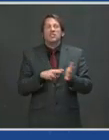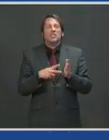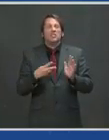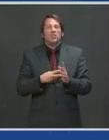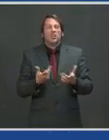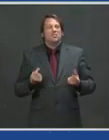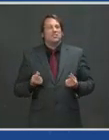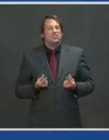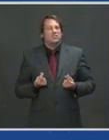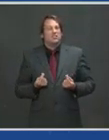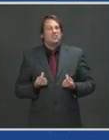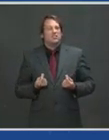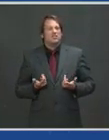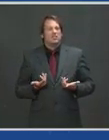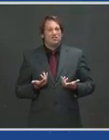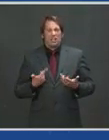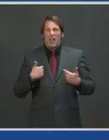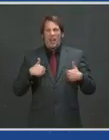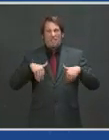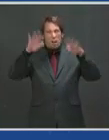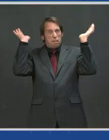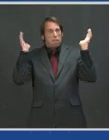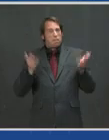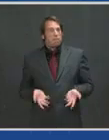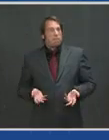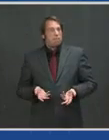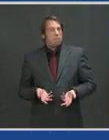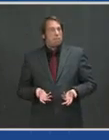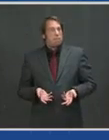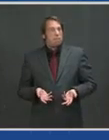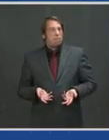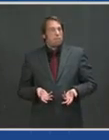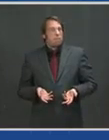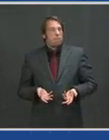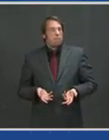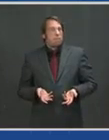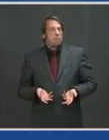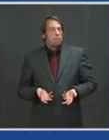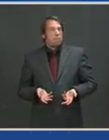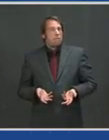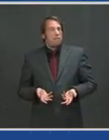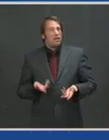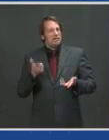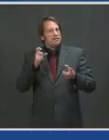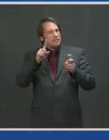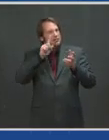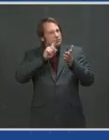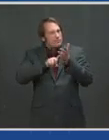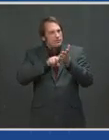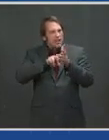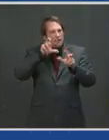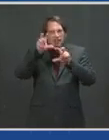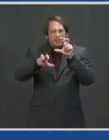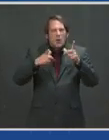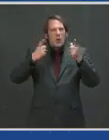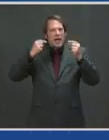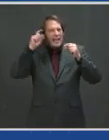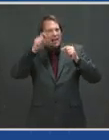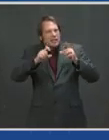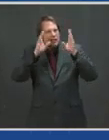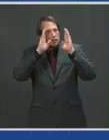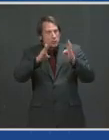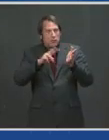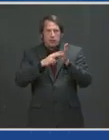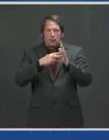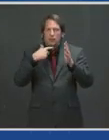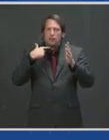When we do invest in research, what we're really doing is raising the bar on what we can imagine.